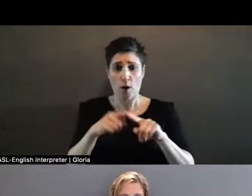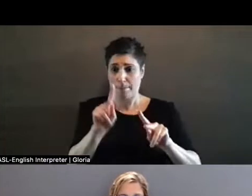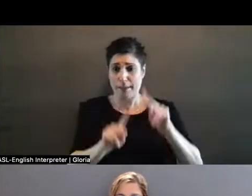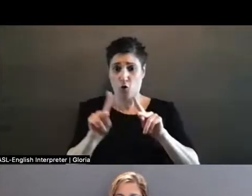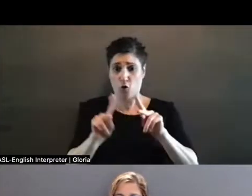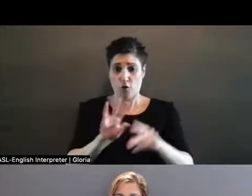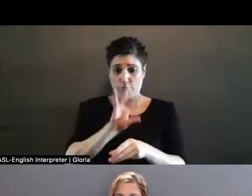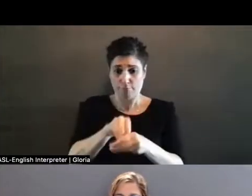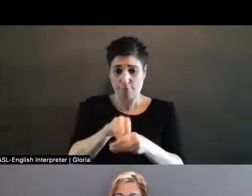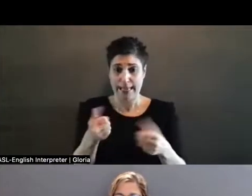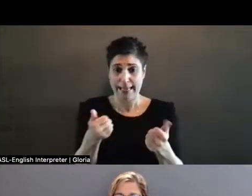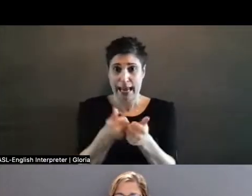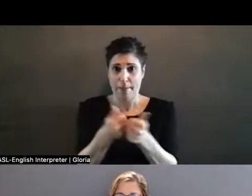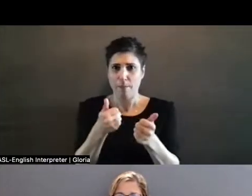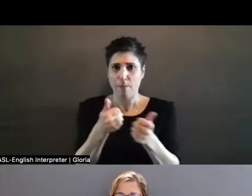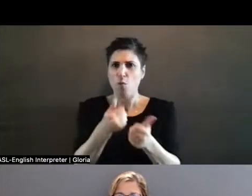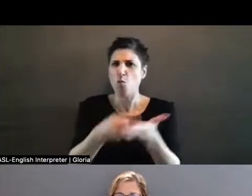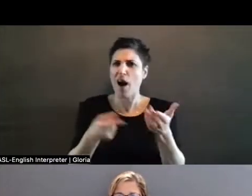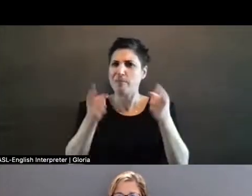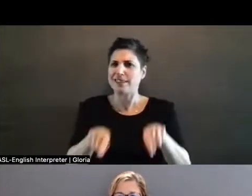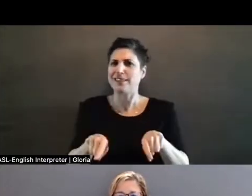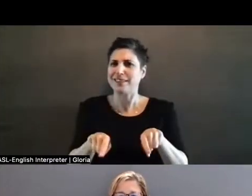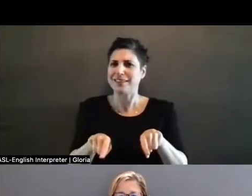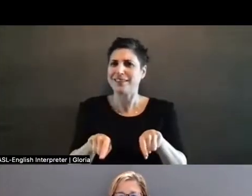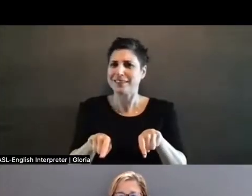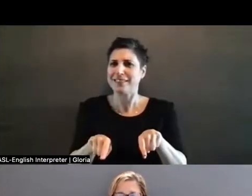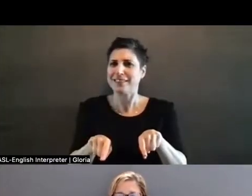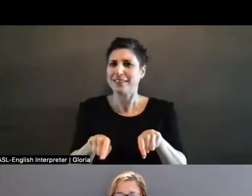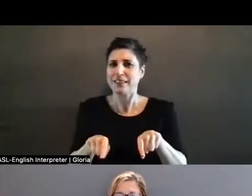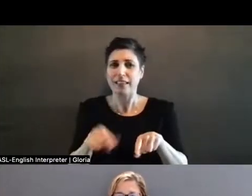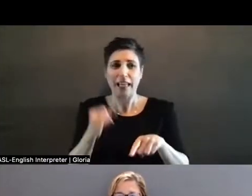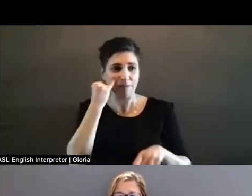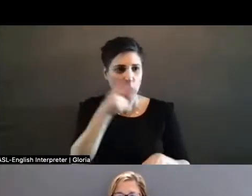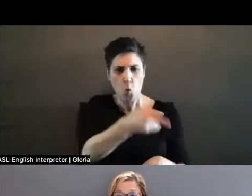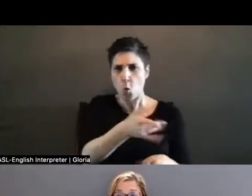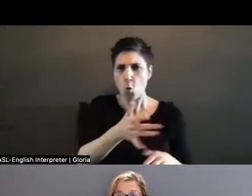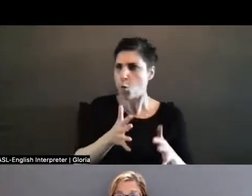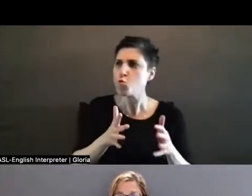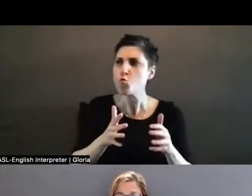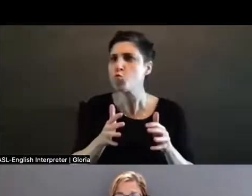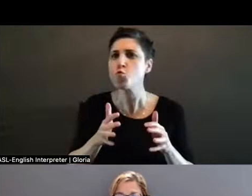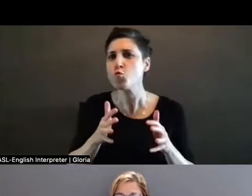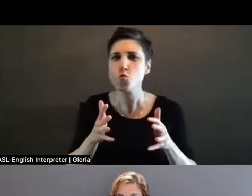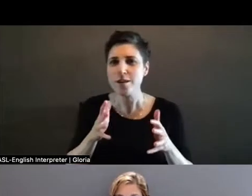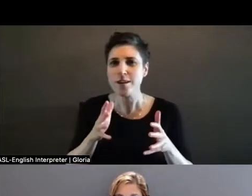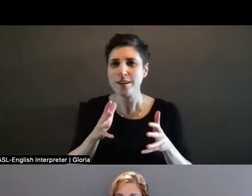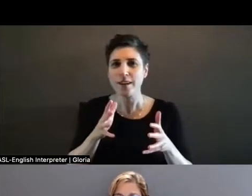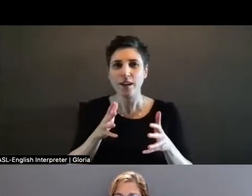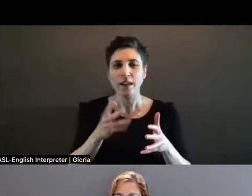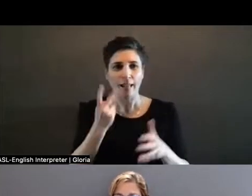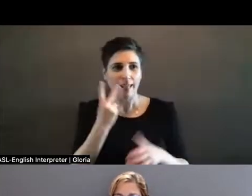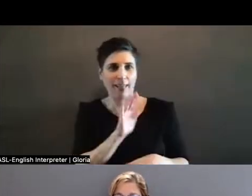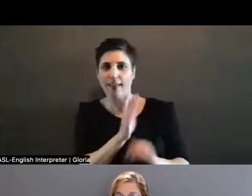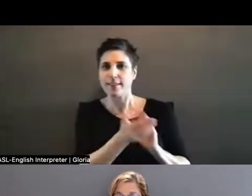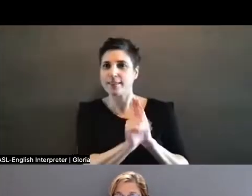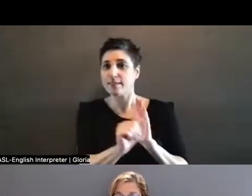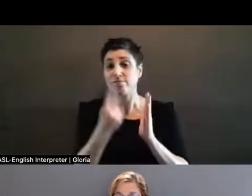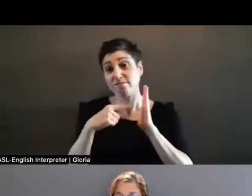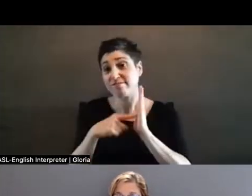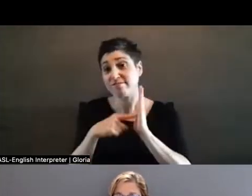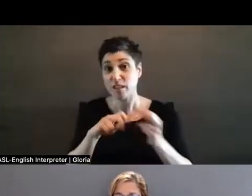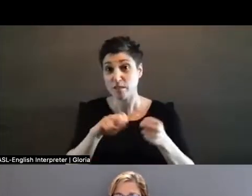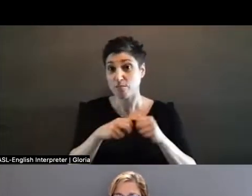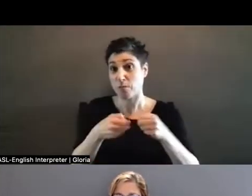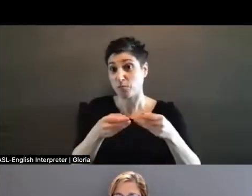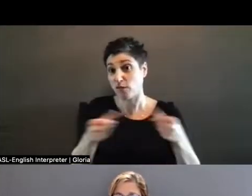especially if they're really into it. They're really engaged. They're close to winning. The skills that they show include things like problem